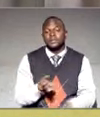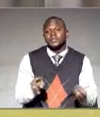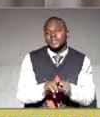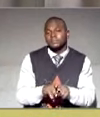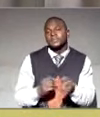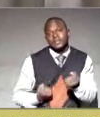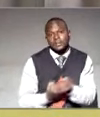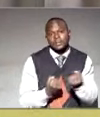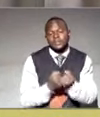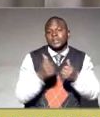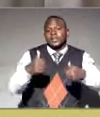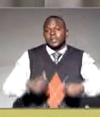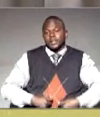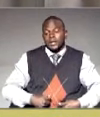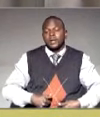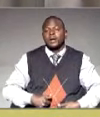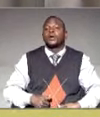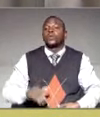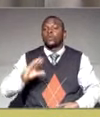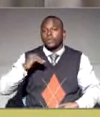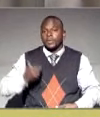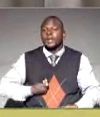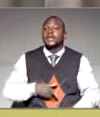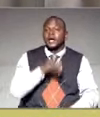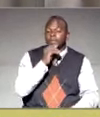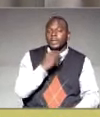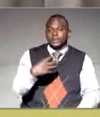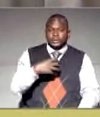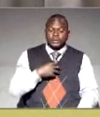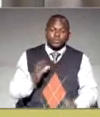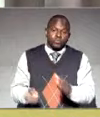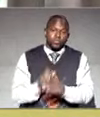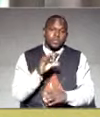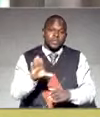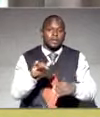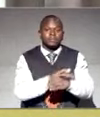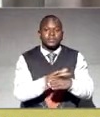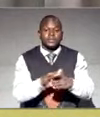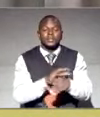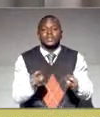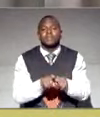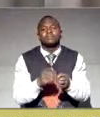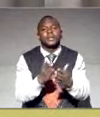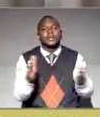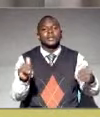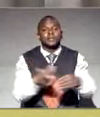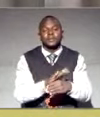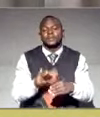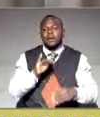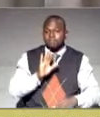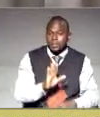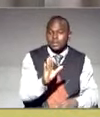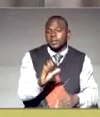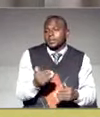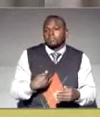young women and men who would wish to start up businesses and various enterprises on their own